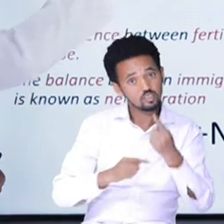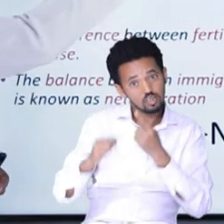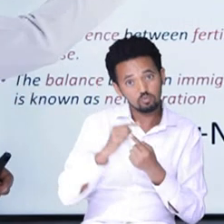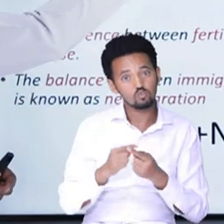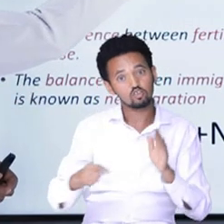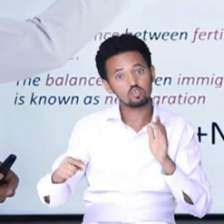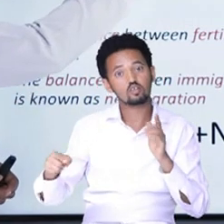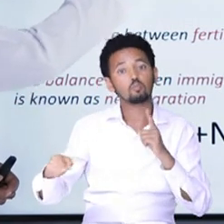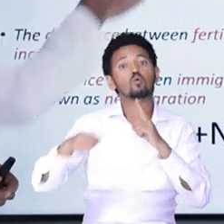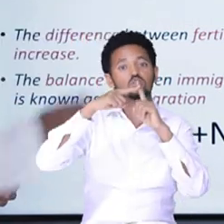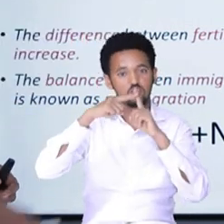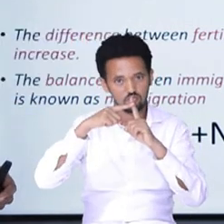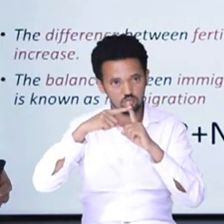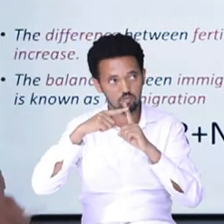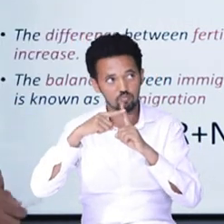Change can be positive,